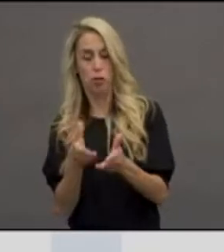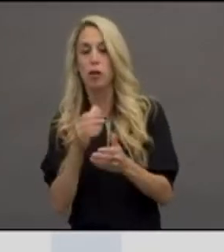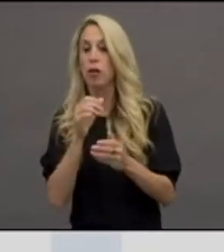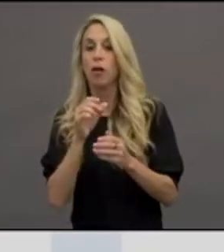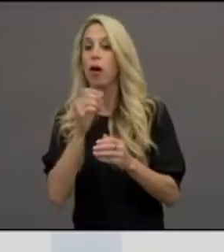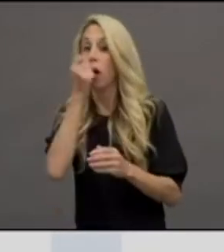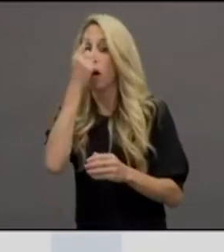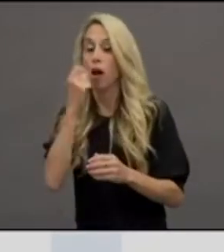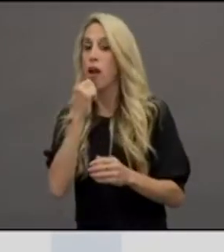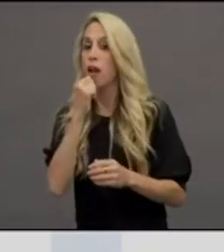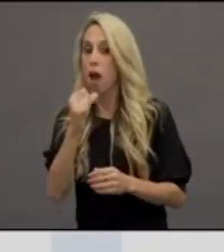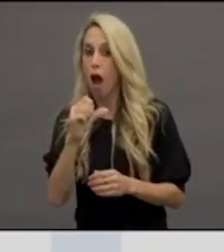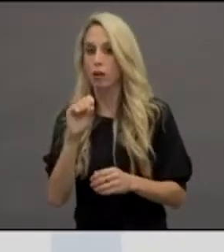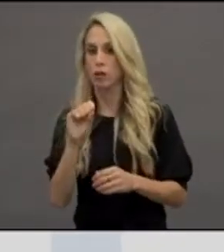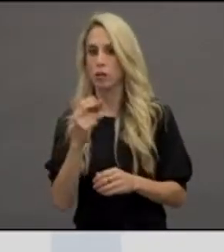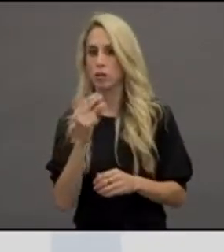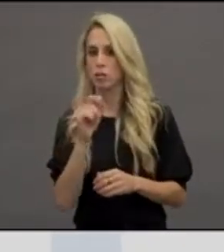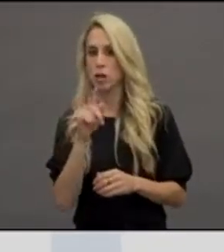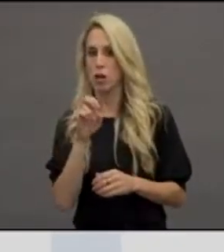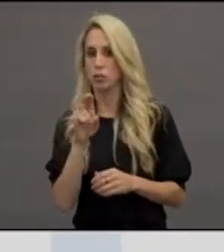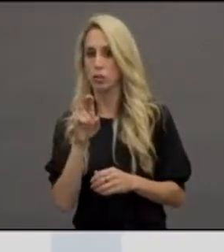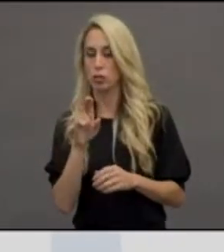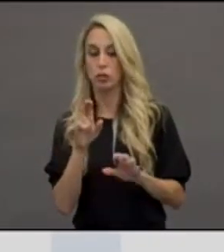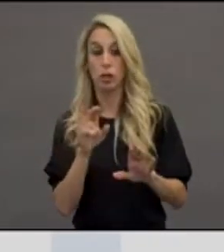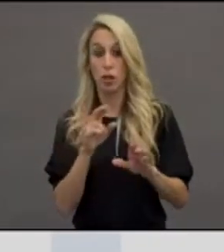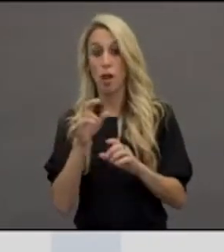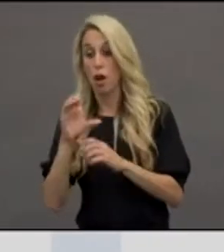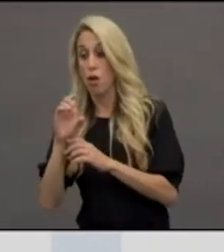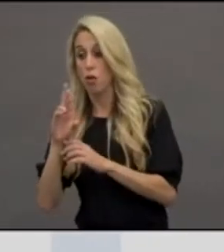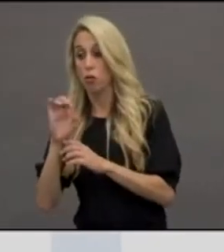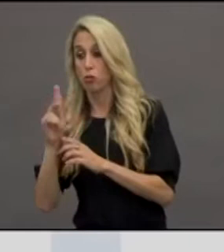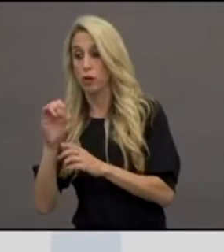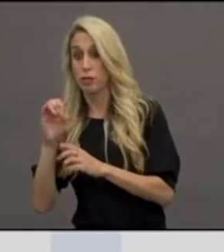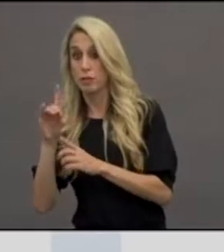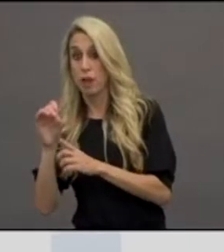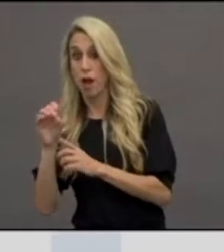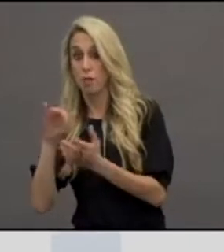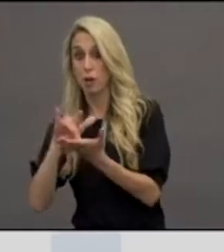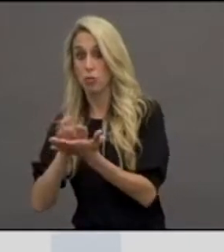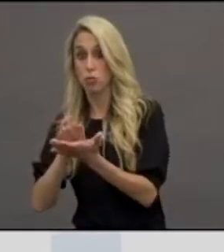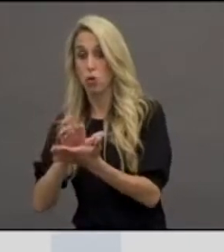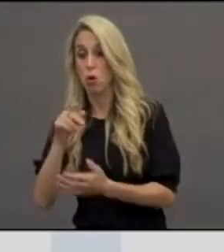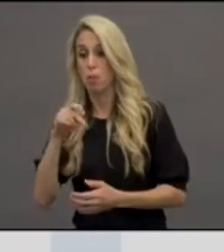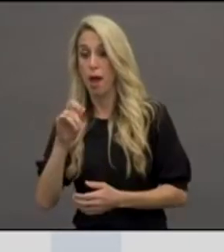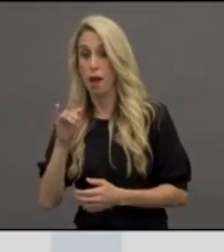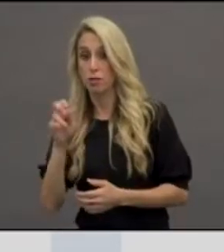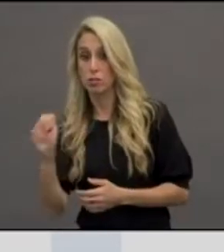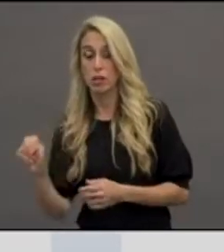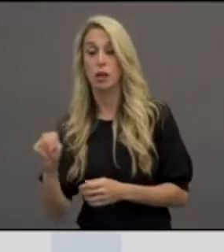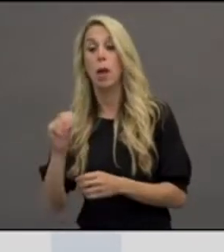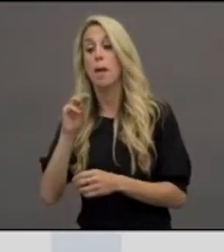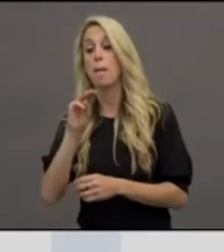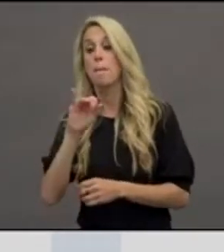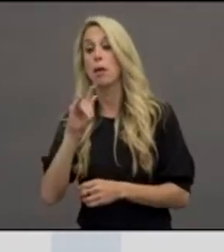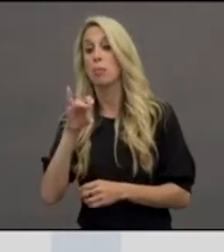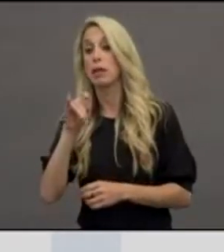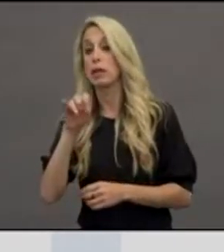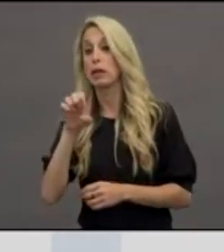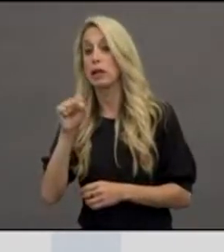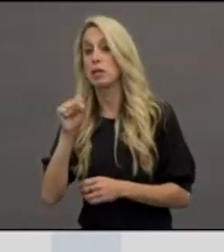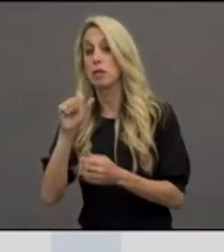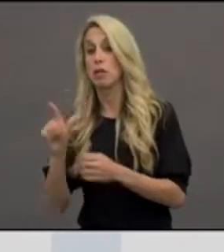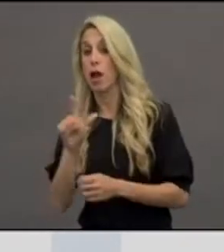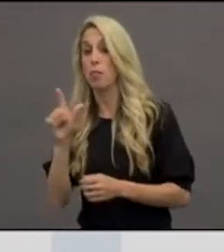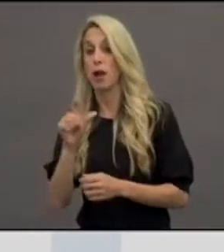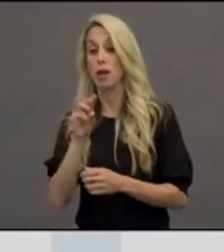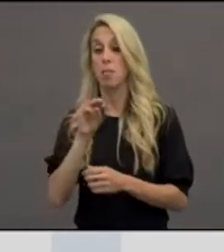shelters. Okay, so you see Creekside Middle School, that's in Patterson, Milpitas Library, of course, Milpitas on